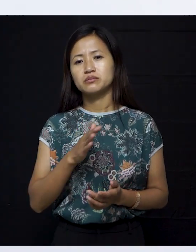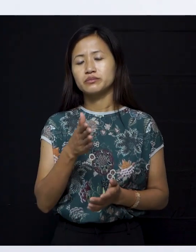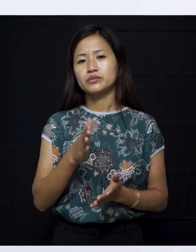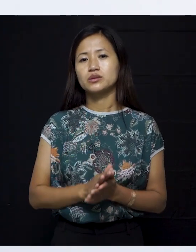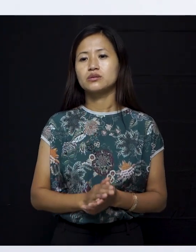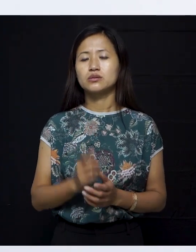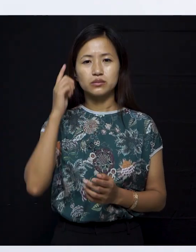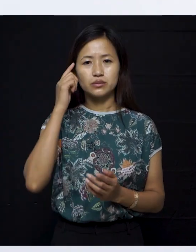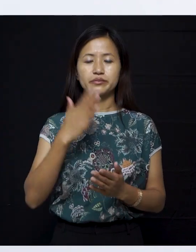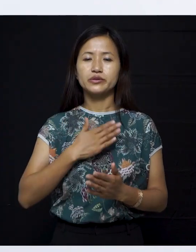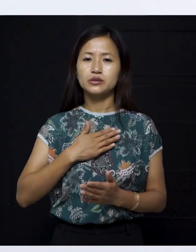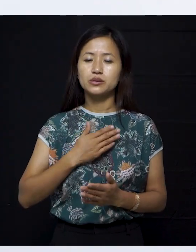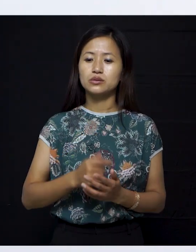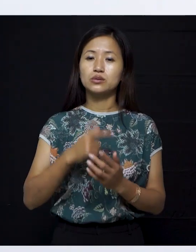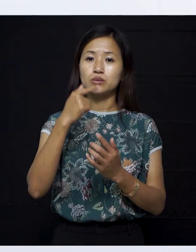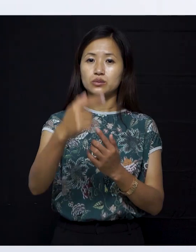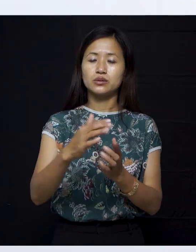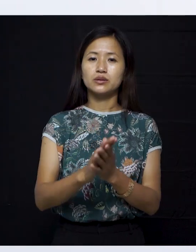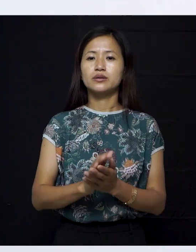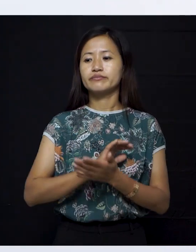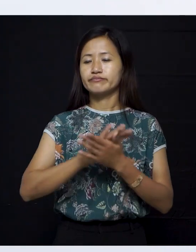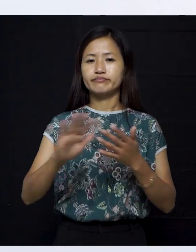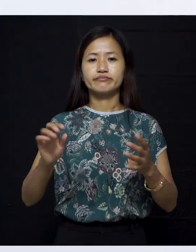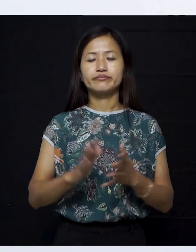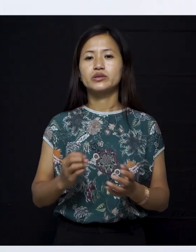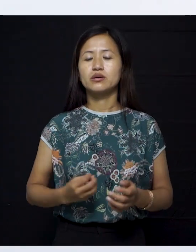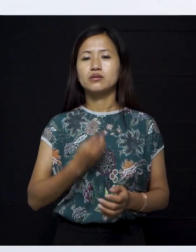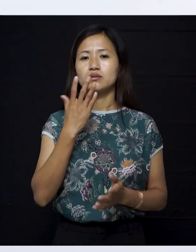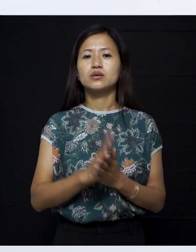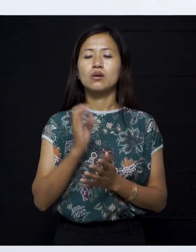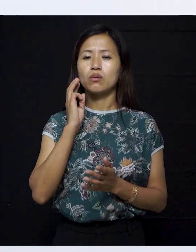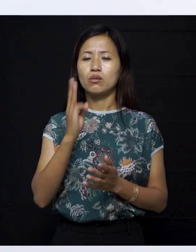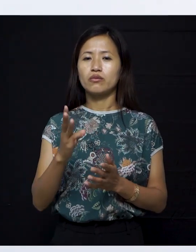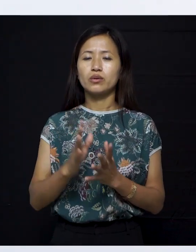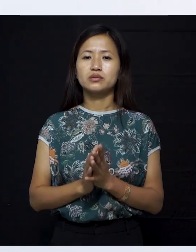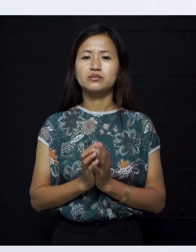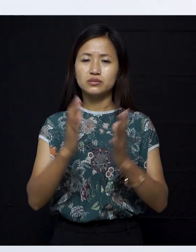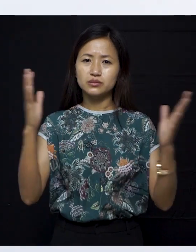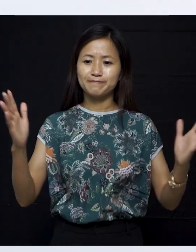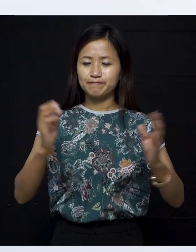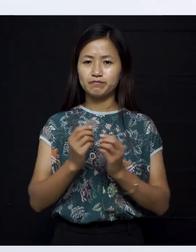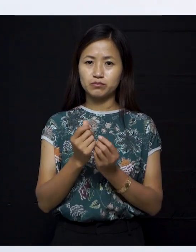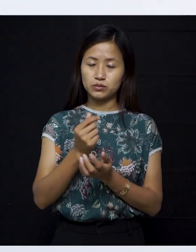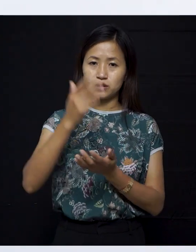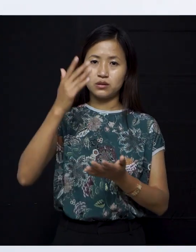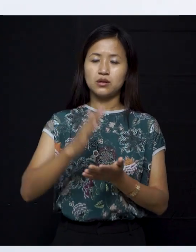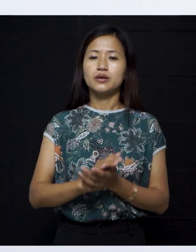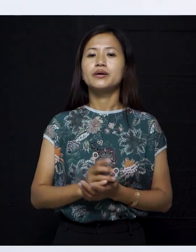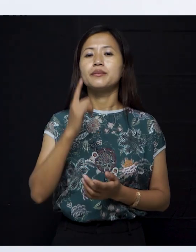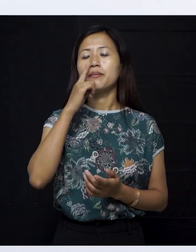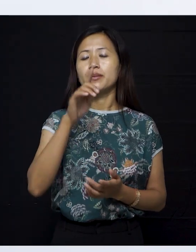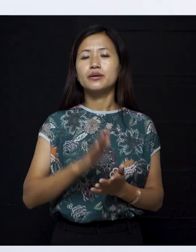them, your respect towards them will give them the happiness. A lot of wealth on this earth would not mean anything to an aging